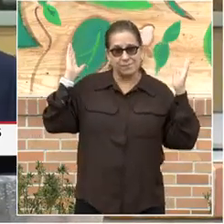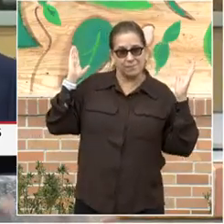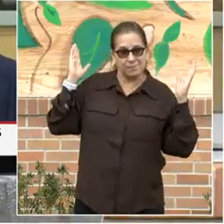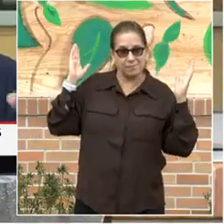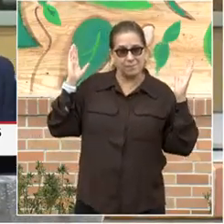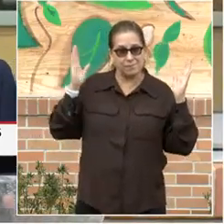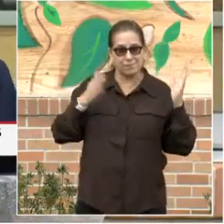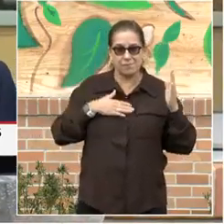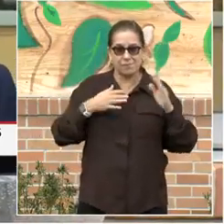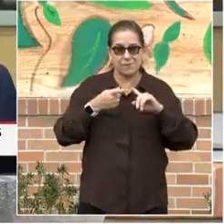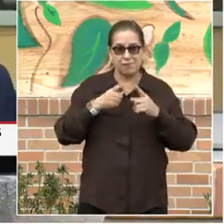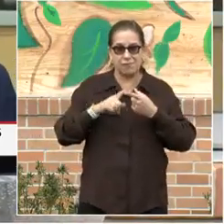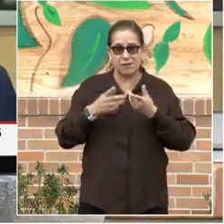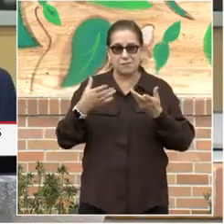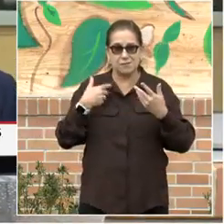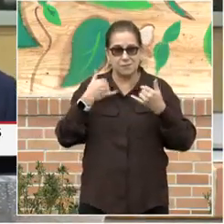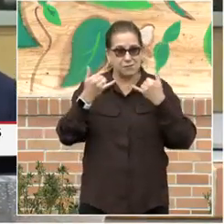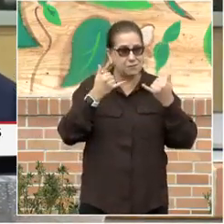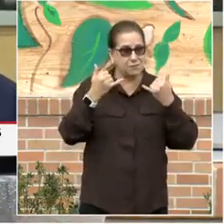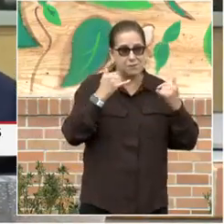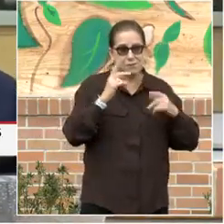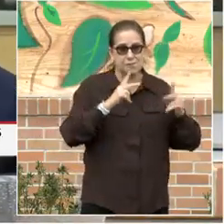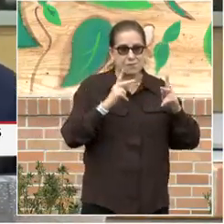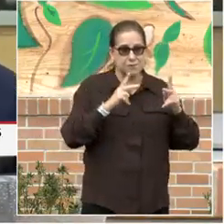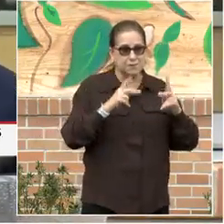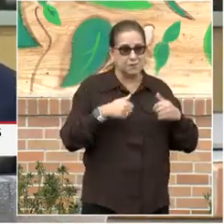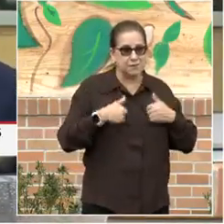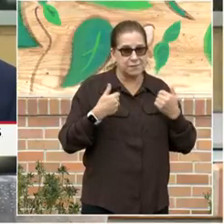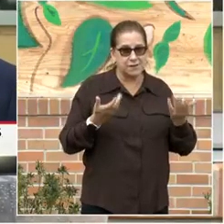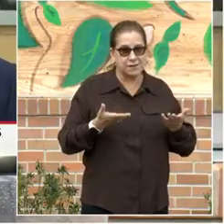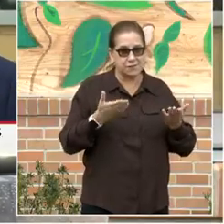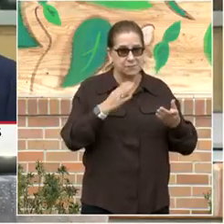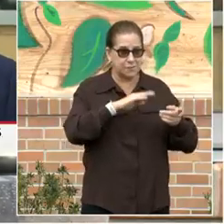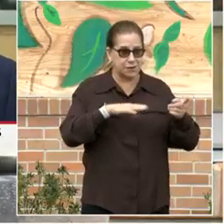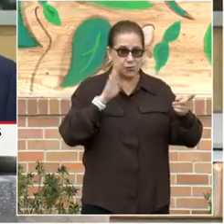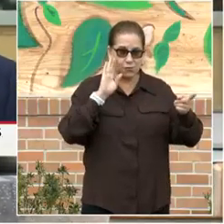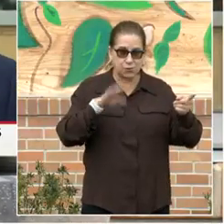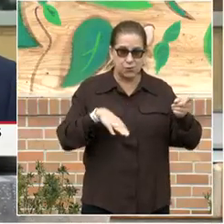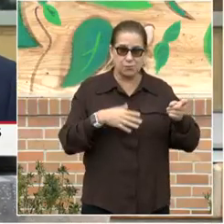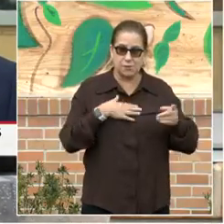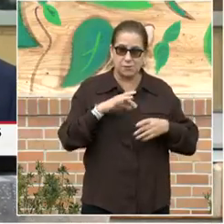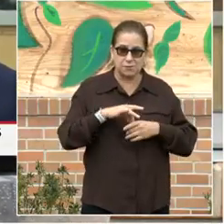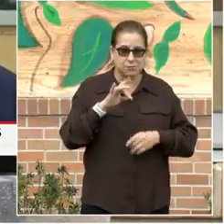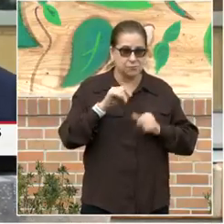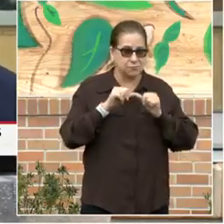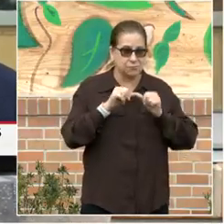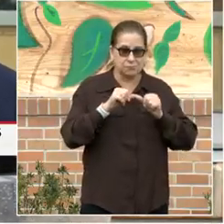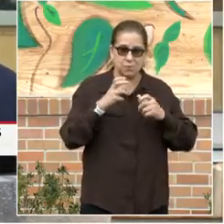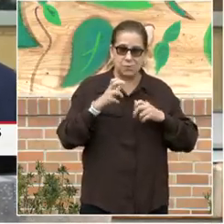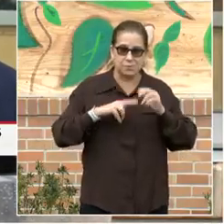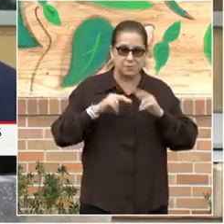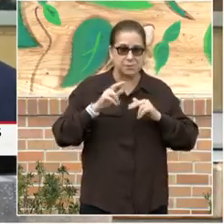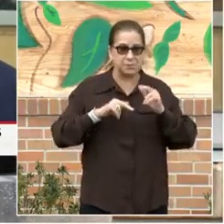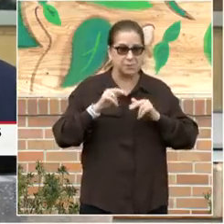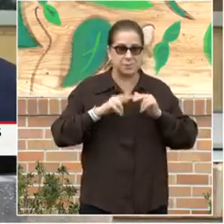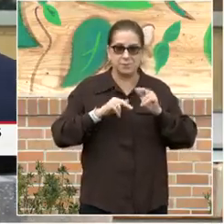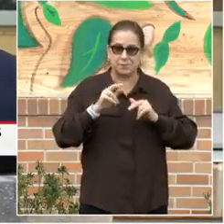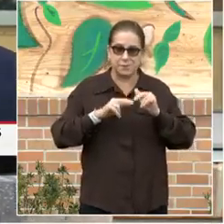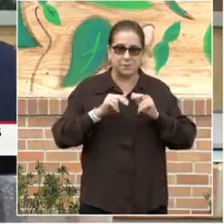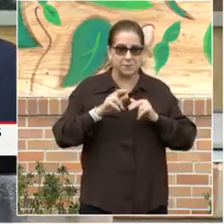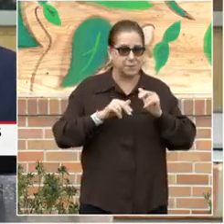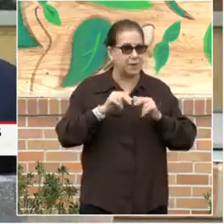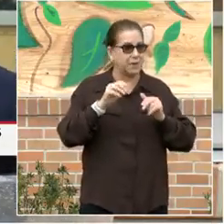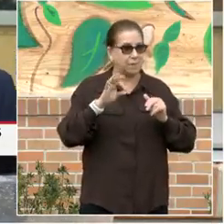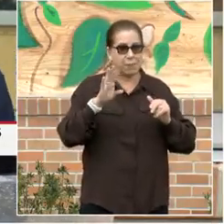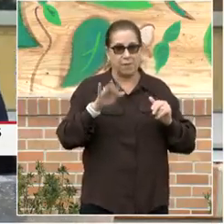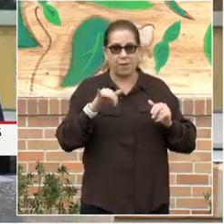from the residents that are from the community. And I always say, Mayor Bowser, you know what I say, we can always build buildings, but are we building on the people? And that's equally as